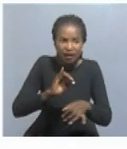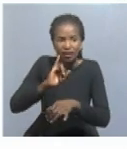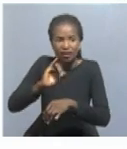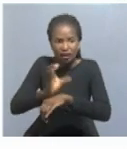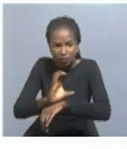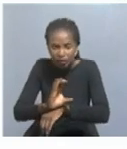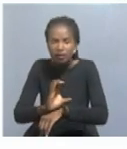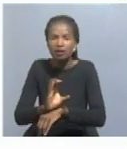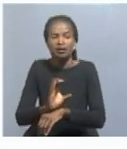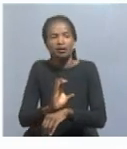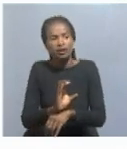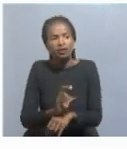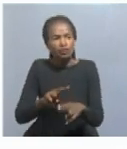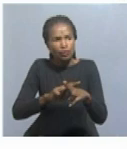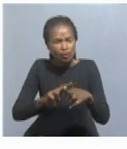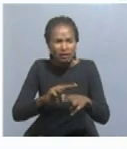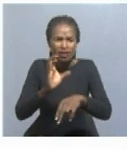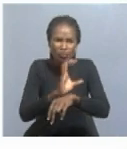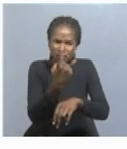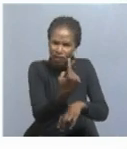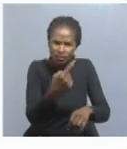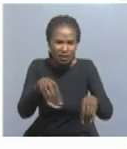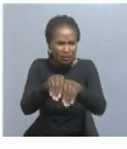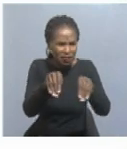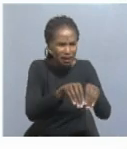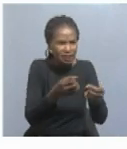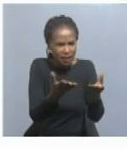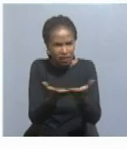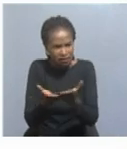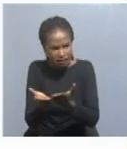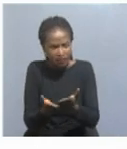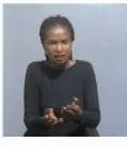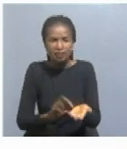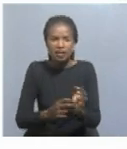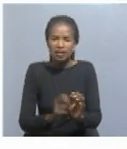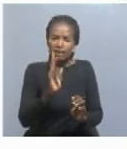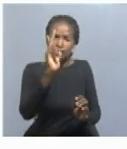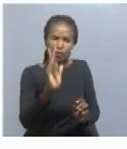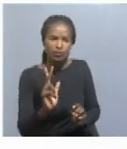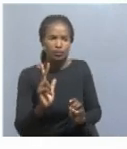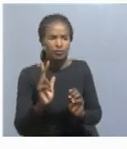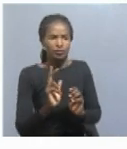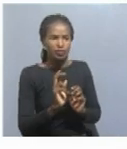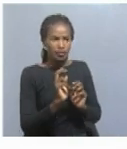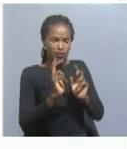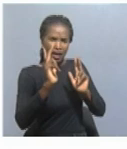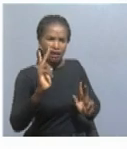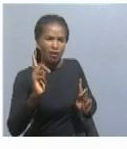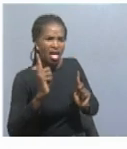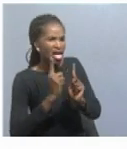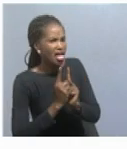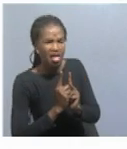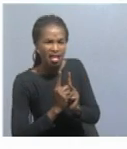will allow us to even minimize direct contact between traders and customs authorities, which is critical in this